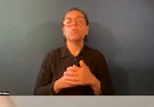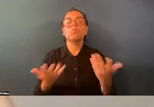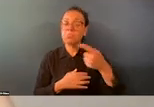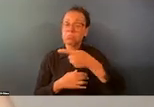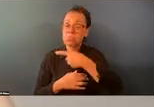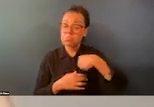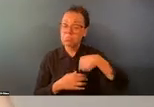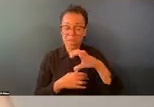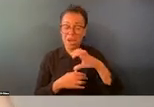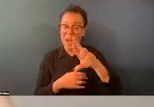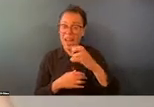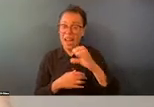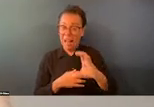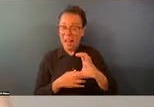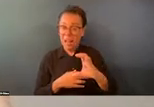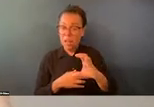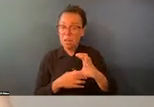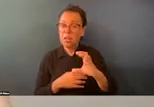We also actively